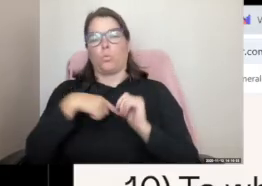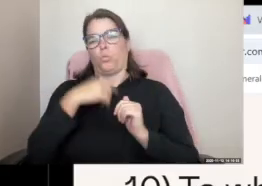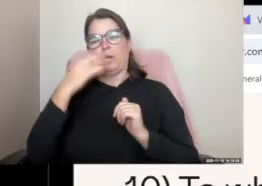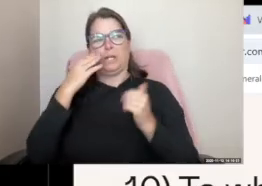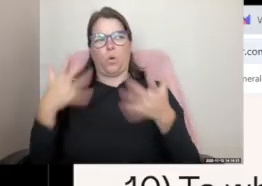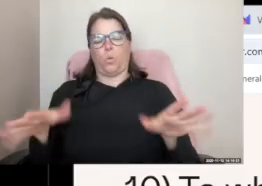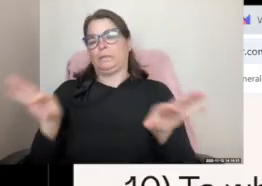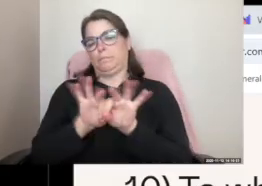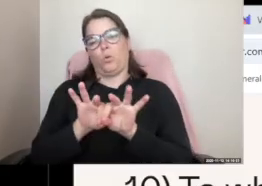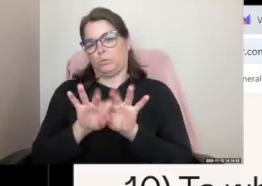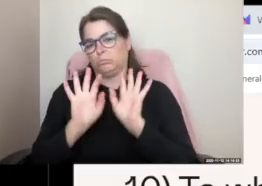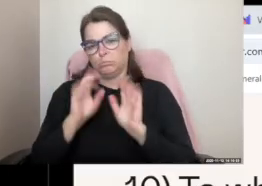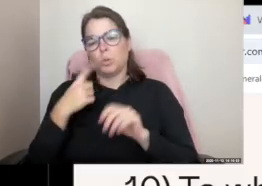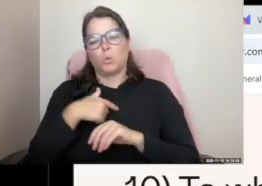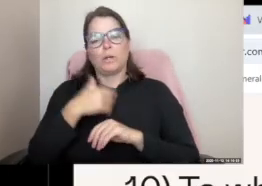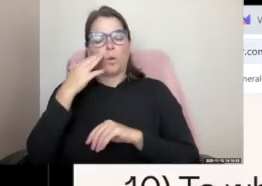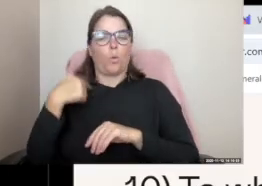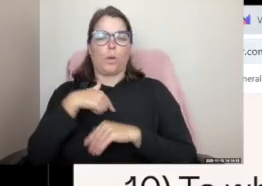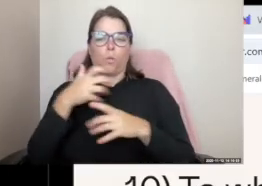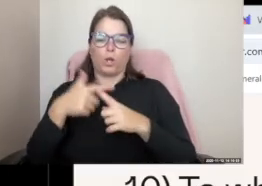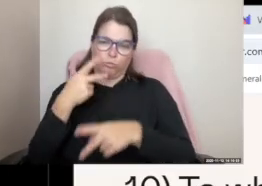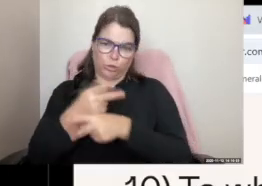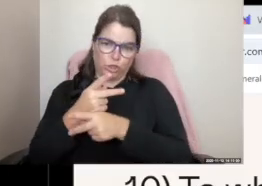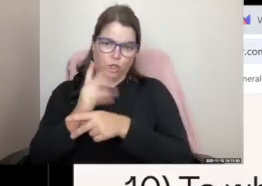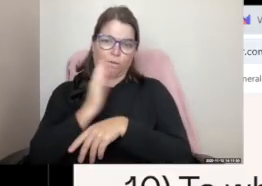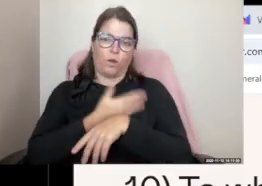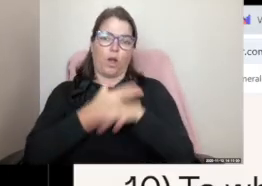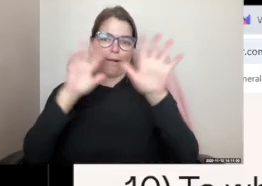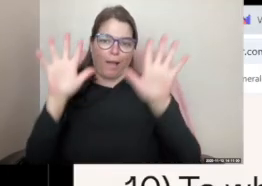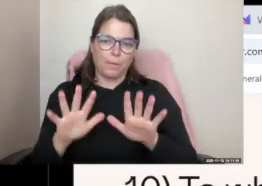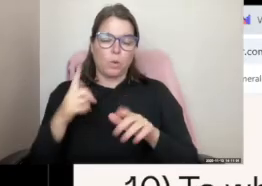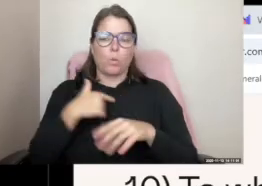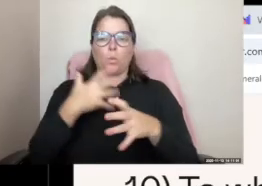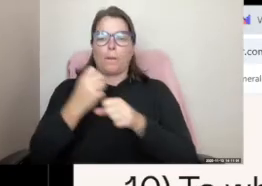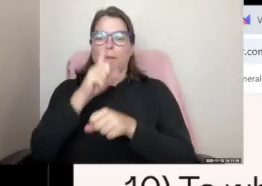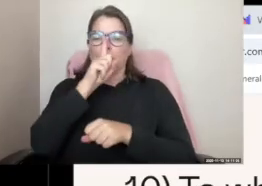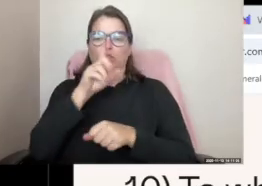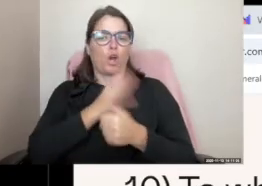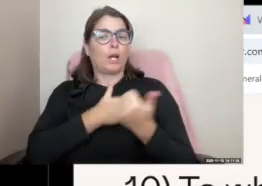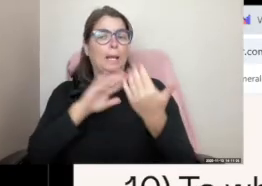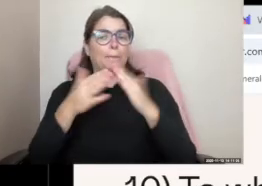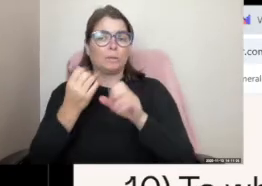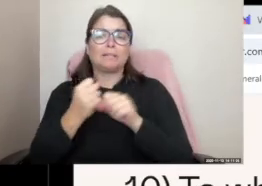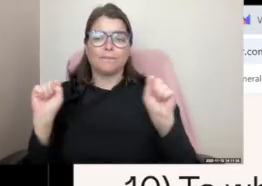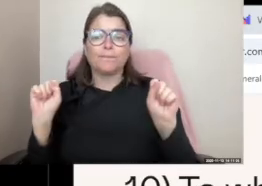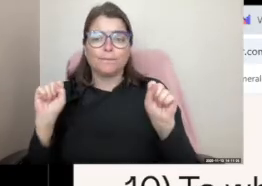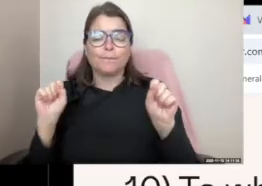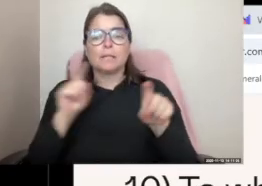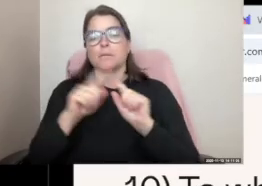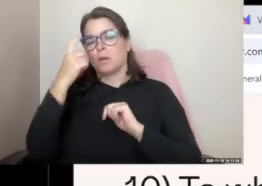their customers and that their bosses, that their investors are going to be happy right